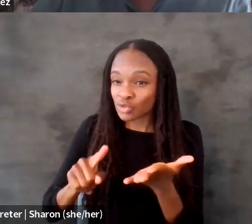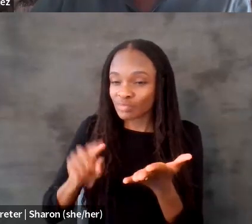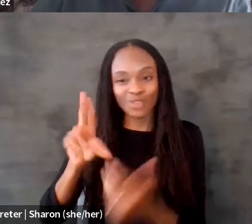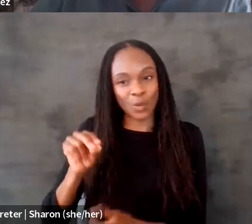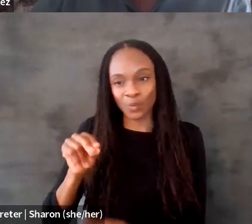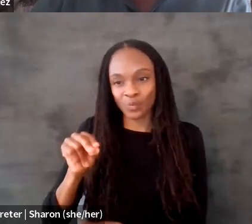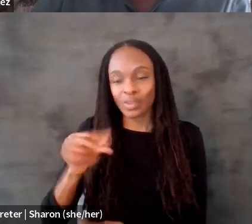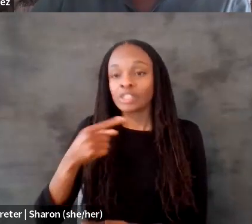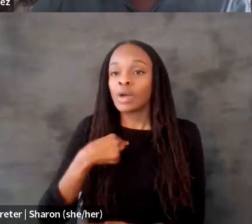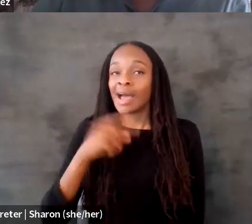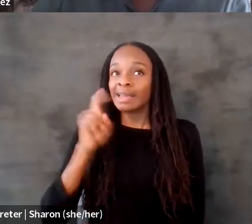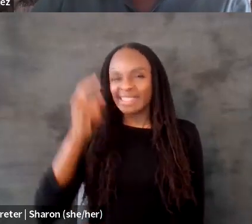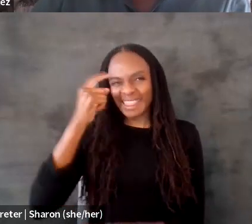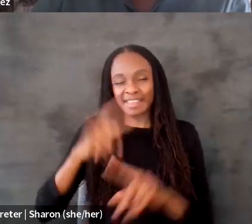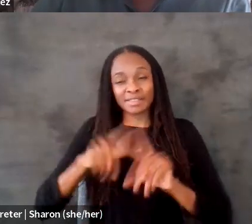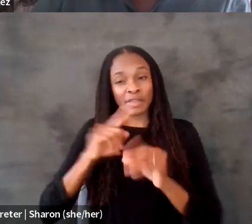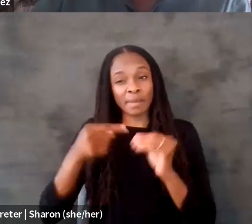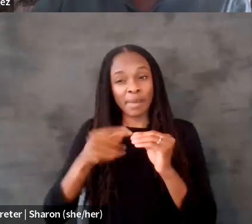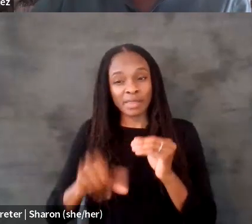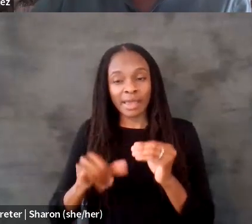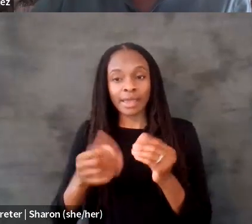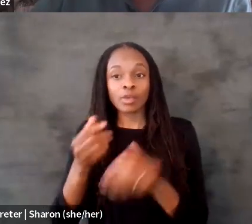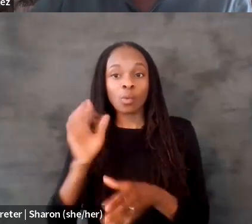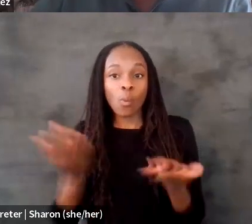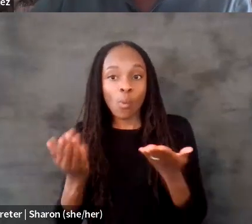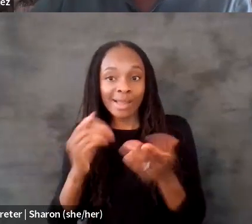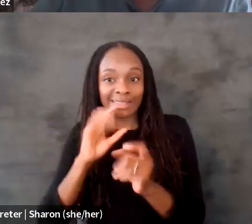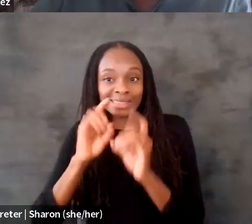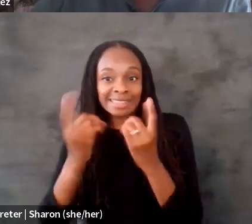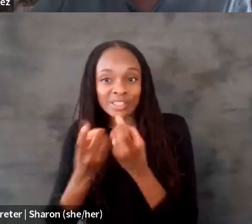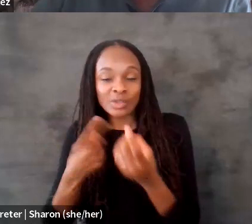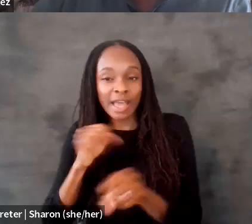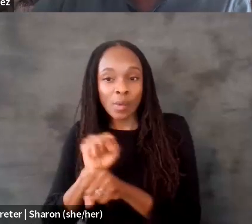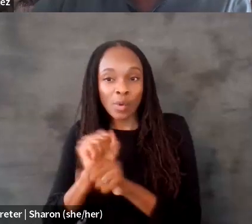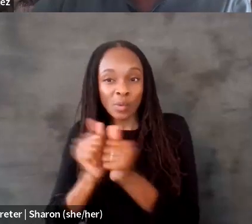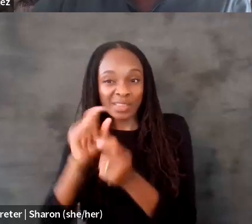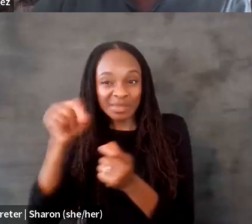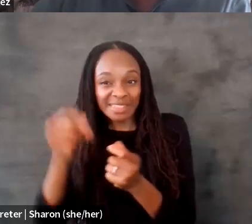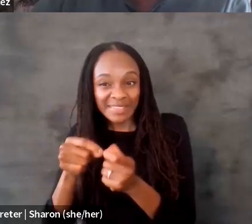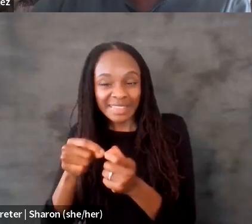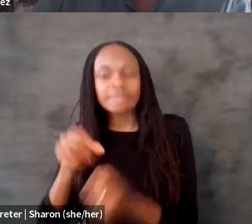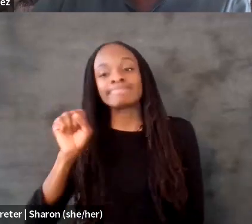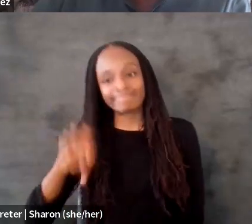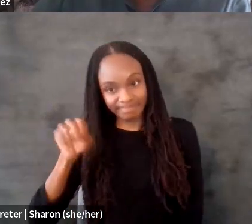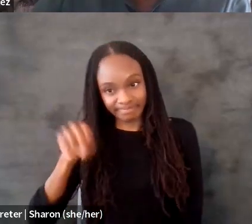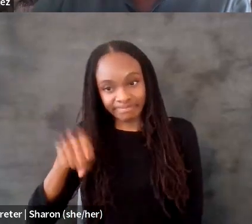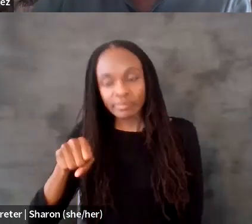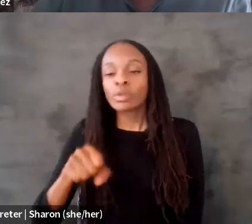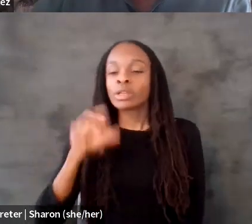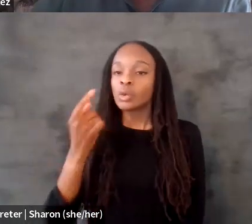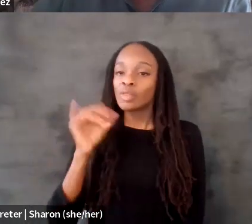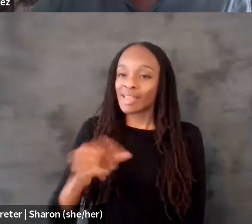am I having to think differently about it and what districts I work with in particular? Absolutely. And so it's something